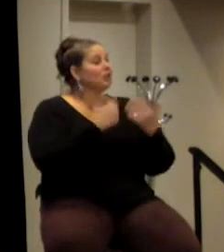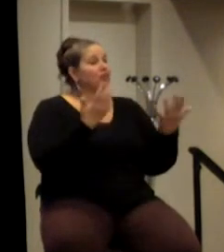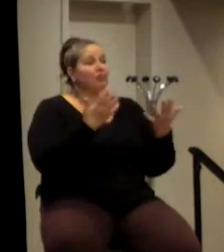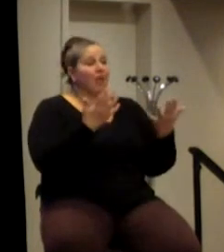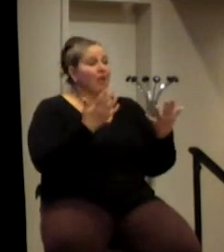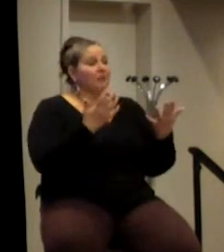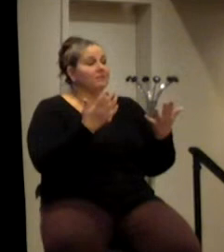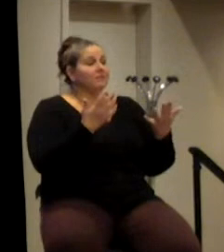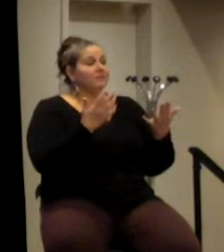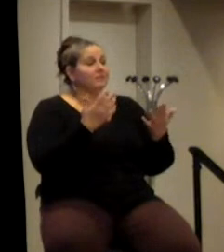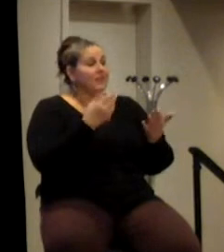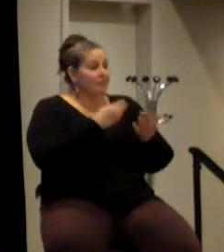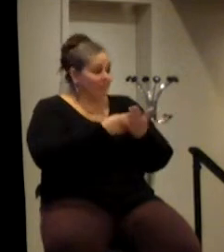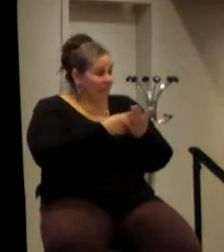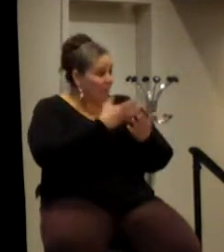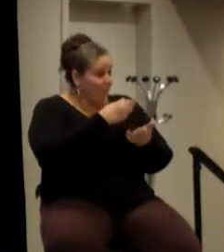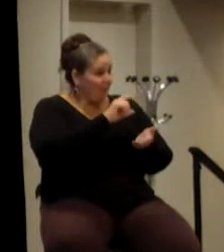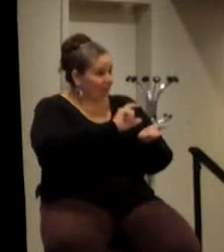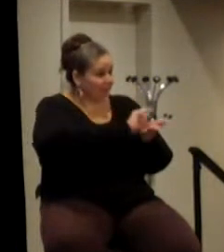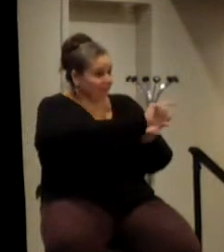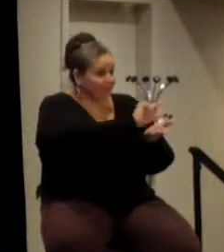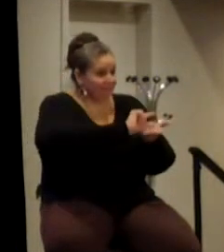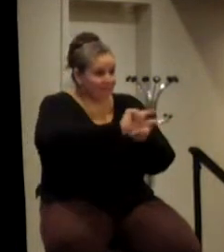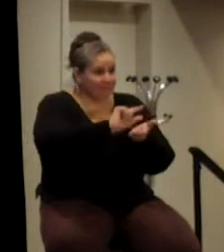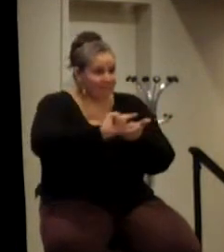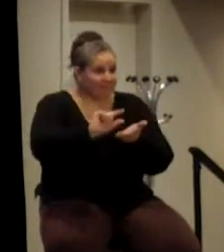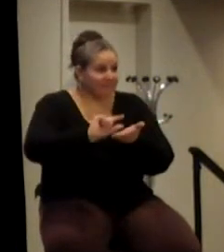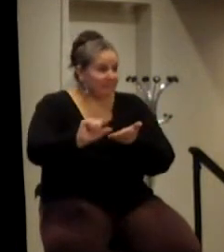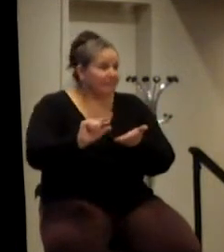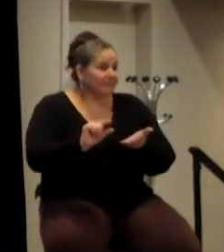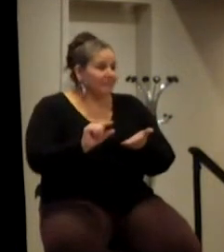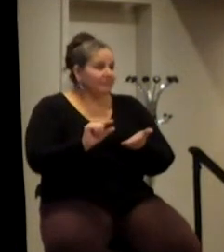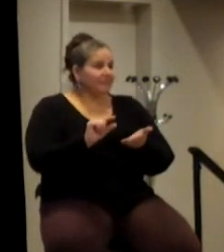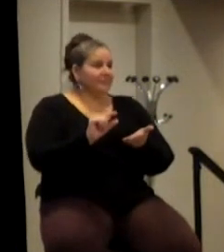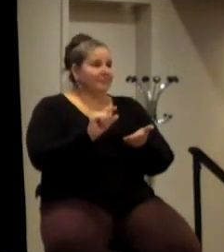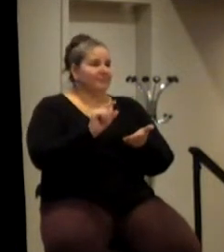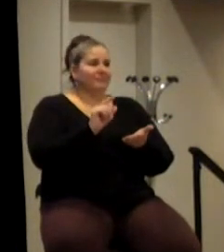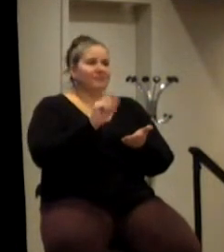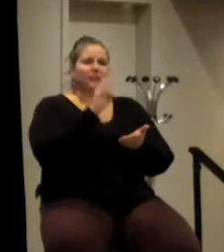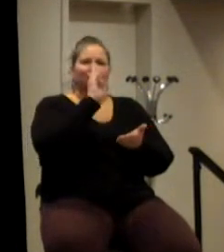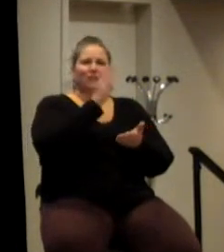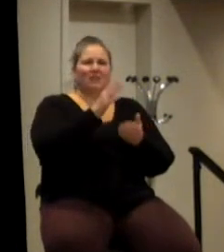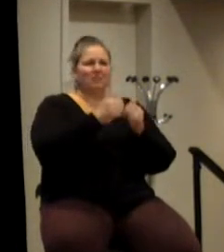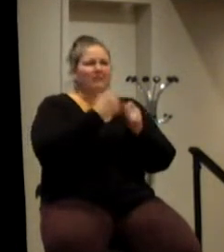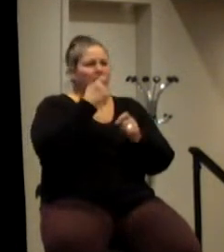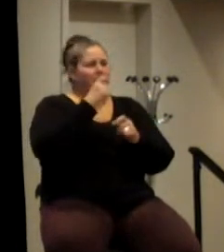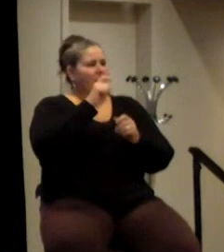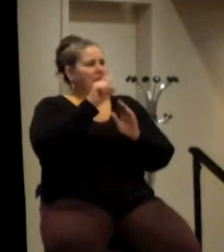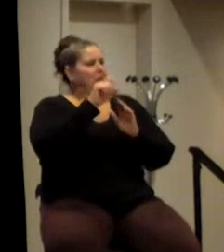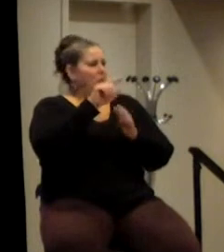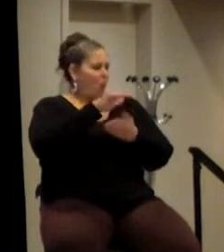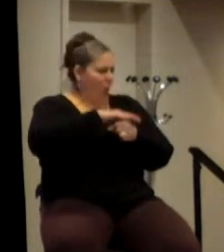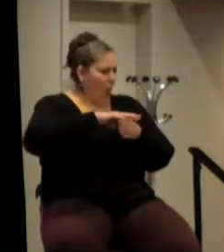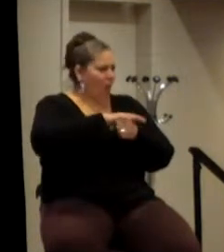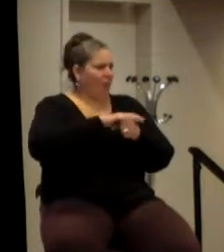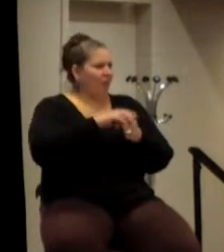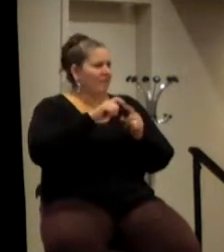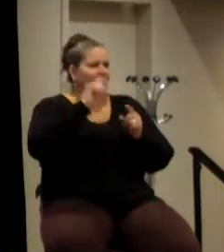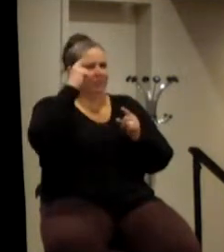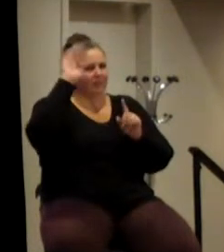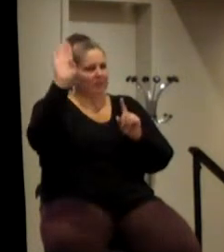way to guarantee it goes there is you give the money to the local governments because we are the front lines. So the senator has been a tremendous